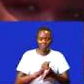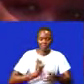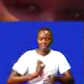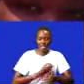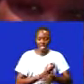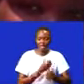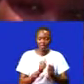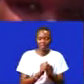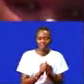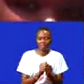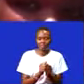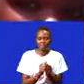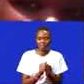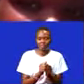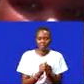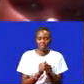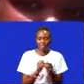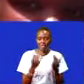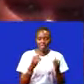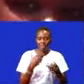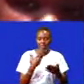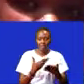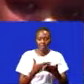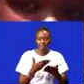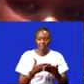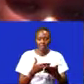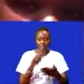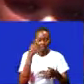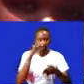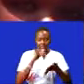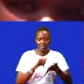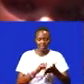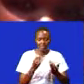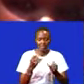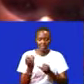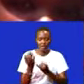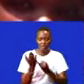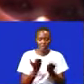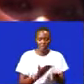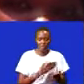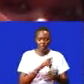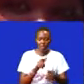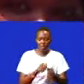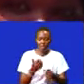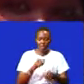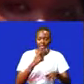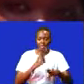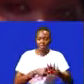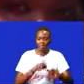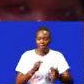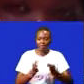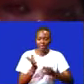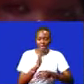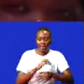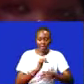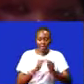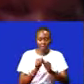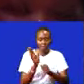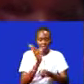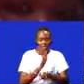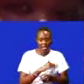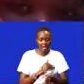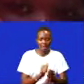mine wanyalo luongo ni makoro dalawa. Omiyo waduoko ne erokamano maduong'. Wakili warwaki Kisumu East, sa asaya kioro wachni biro wan